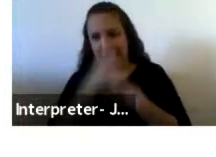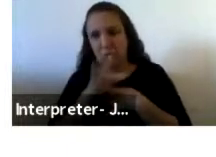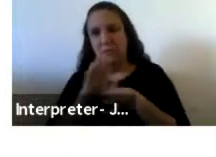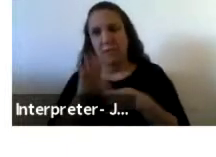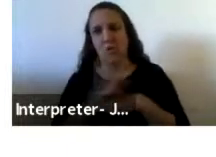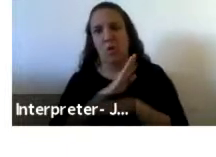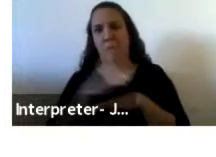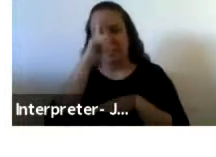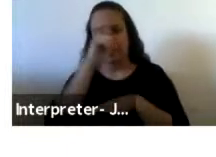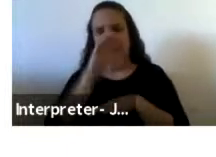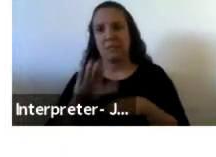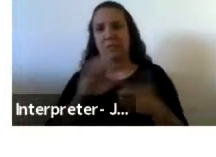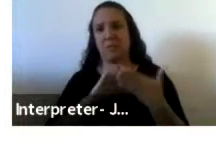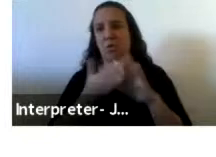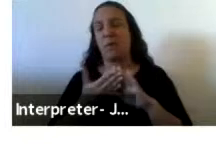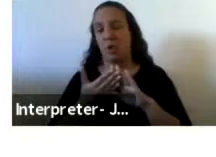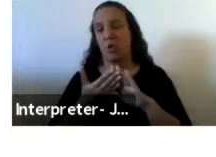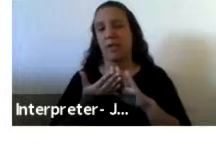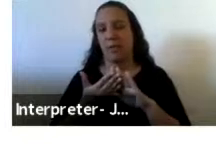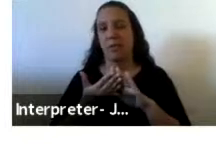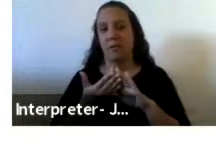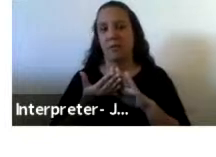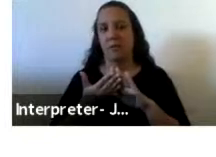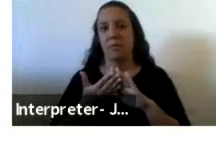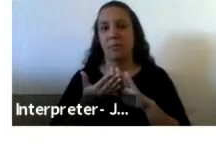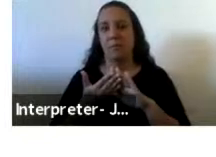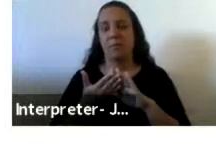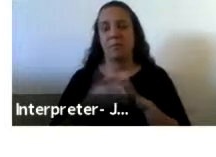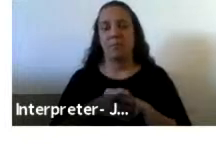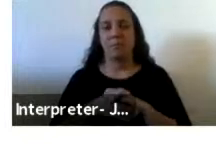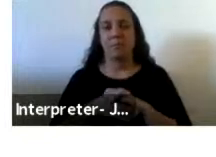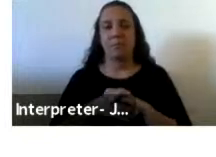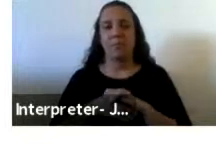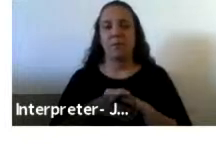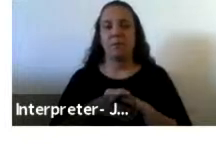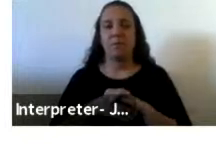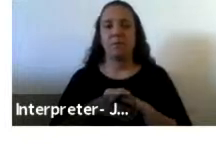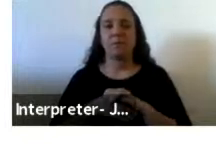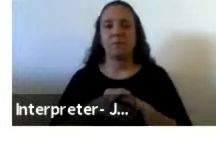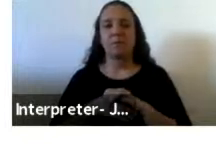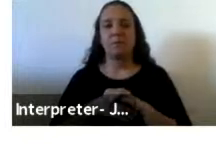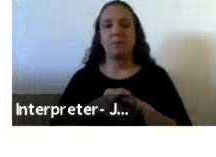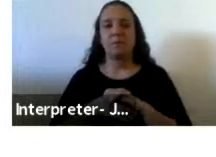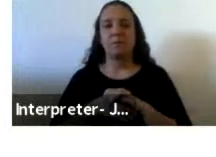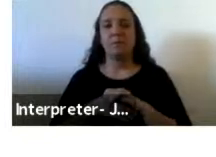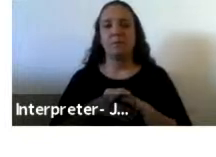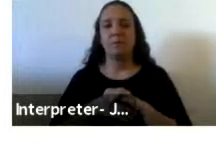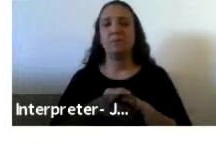that have actually shifted and changed because you have to keep in mind that